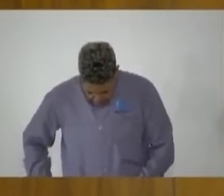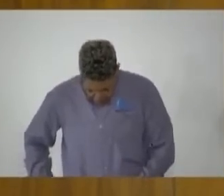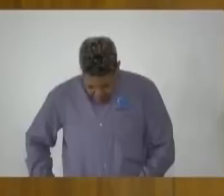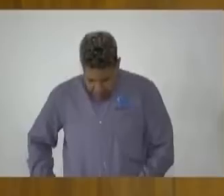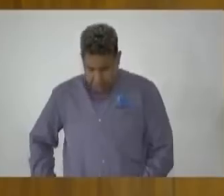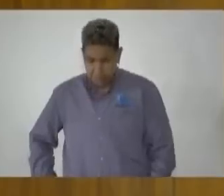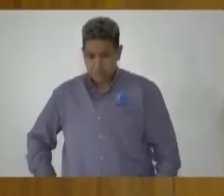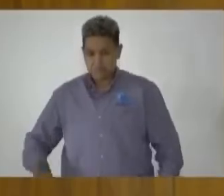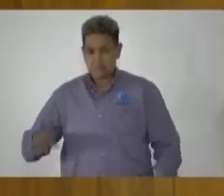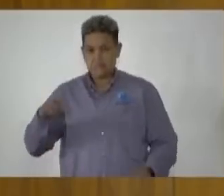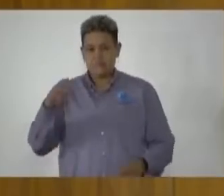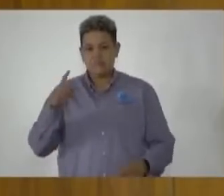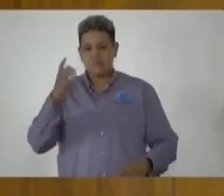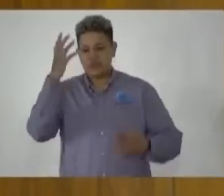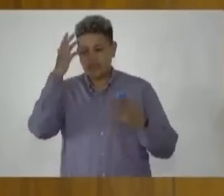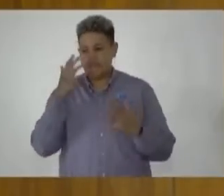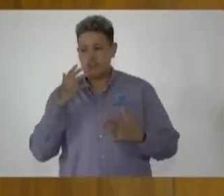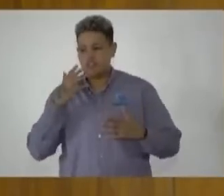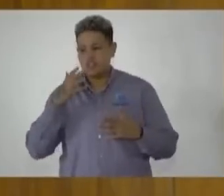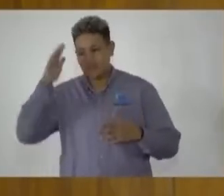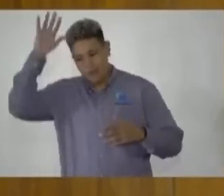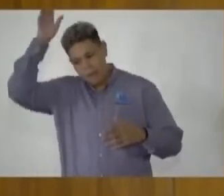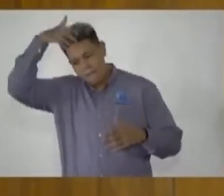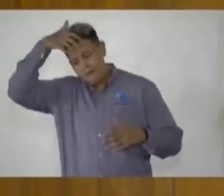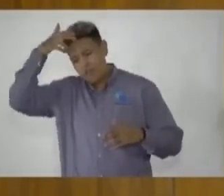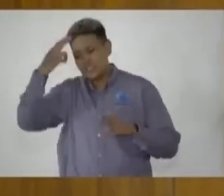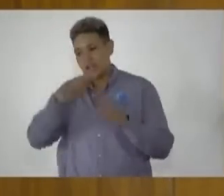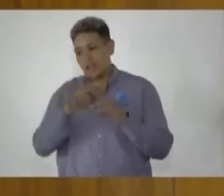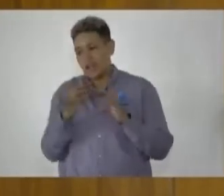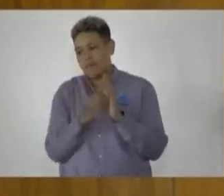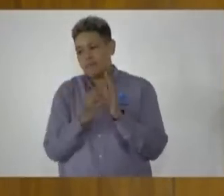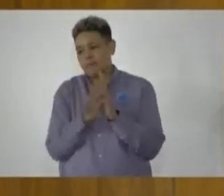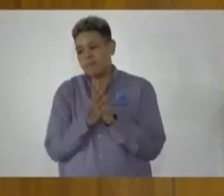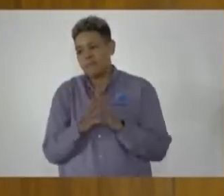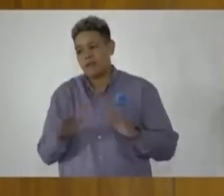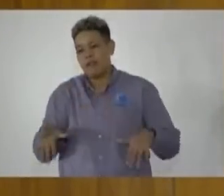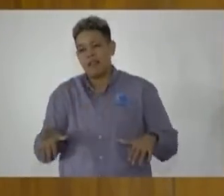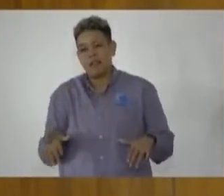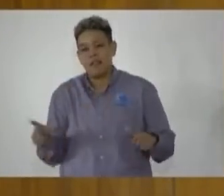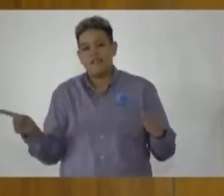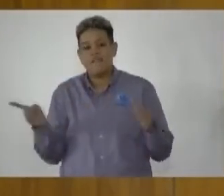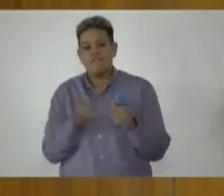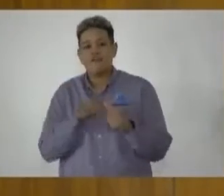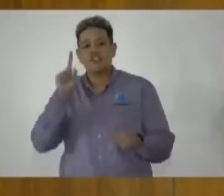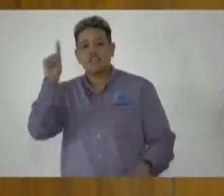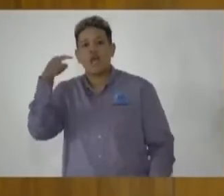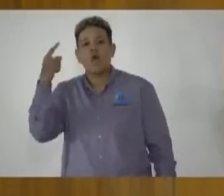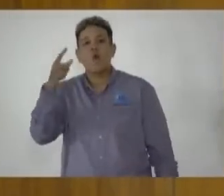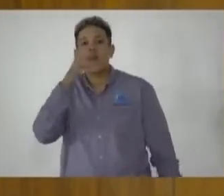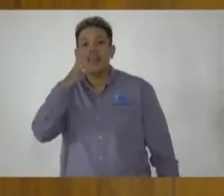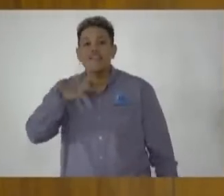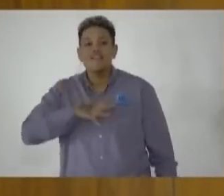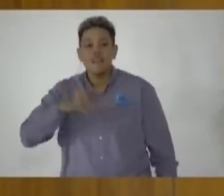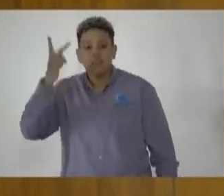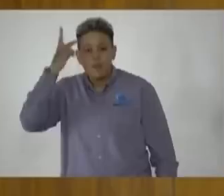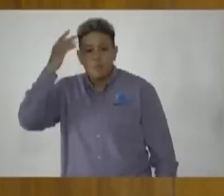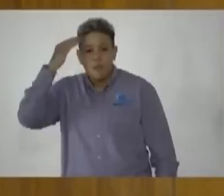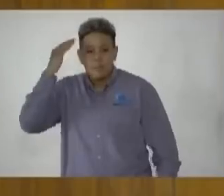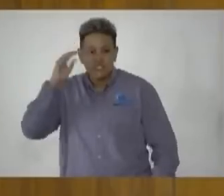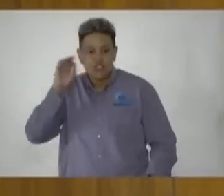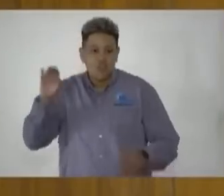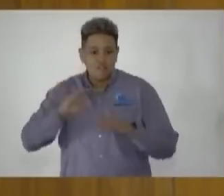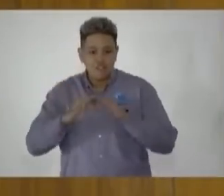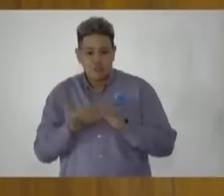the Most Honorable Portia Simpson-Miller, the first and only female Prime Minister